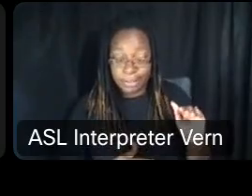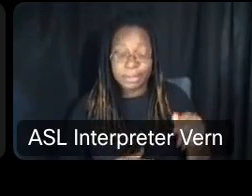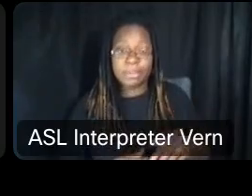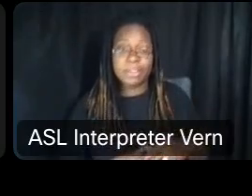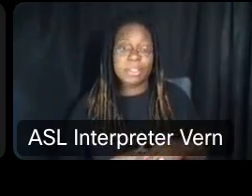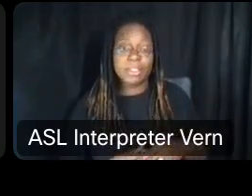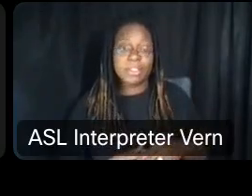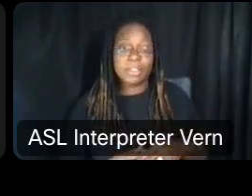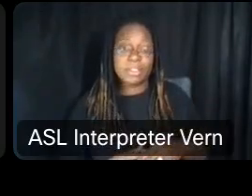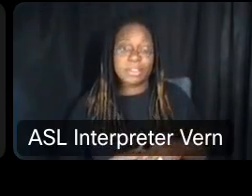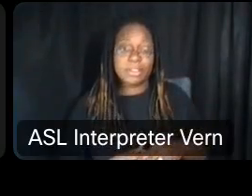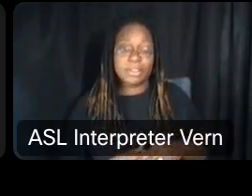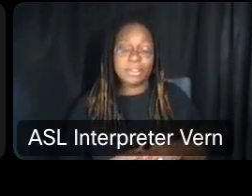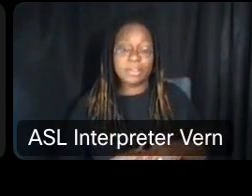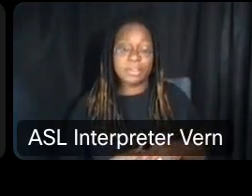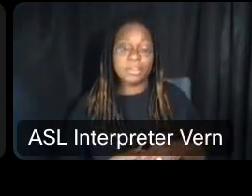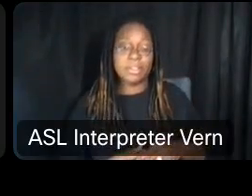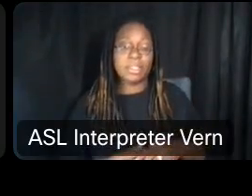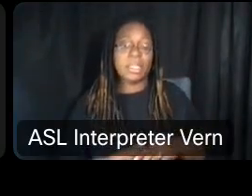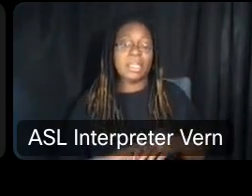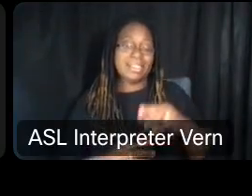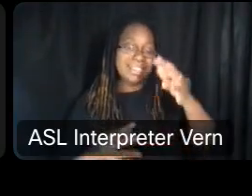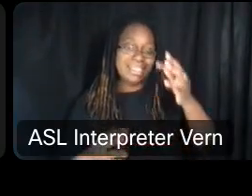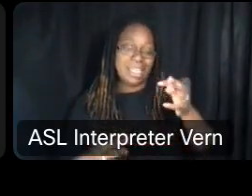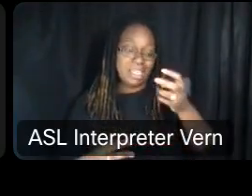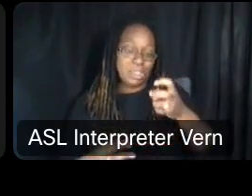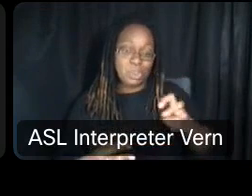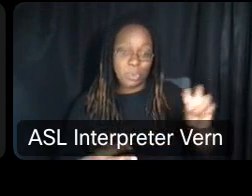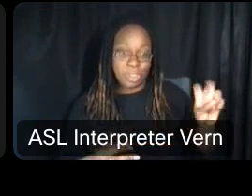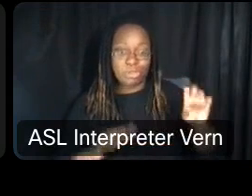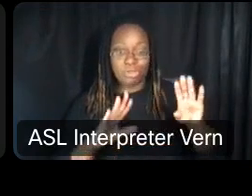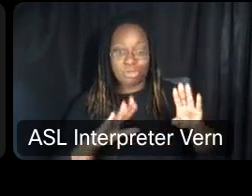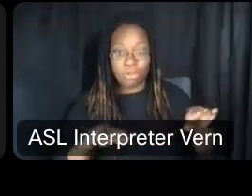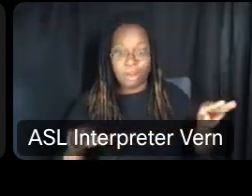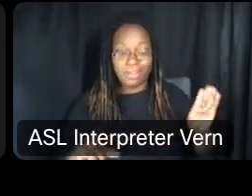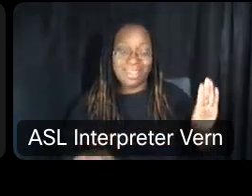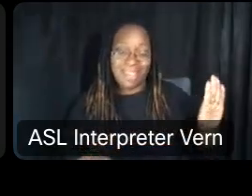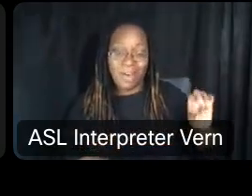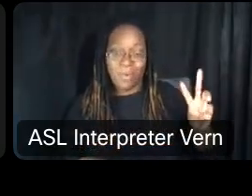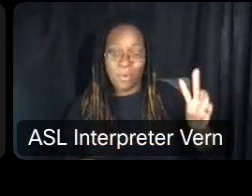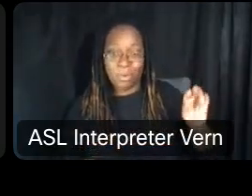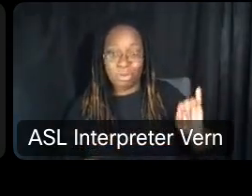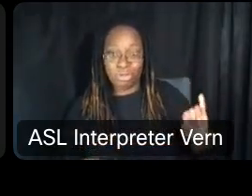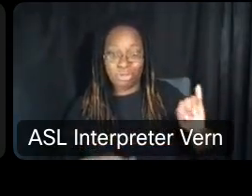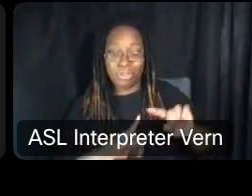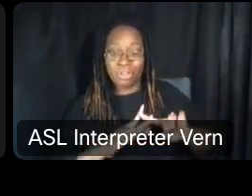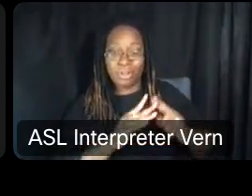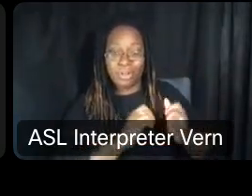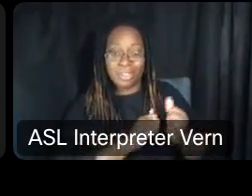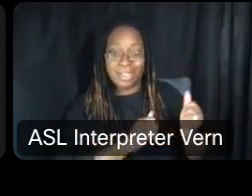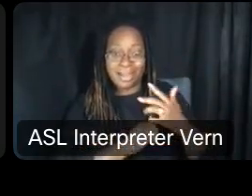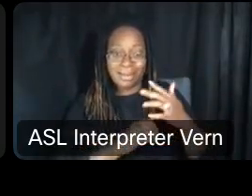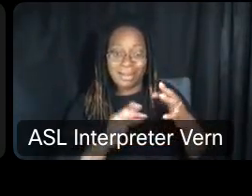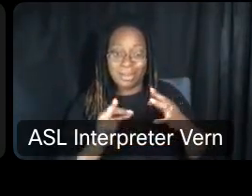child on their own insurance and then started getting And then when they put the child on their own